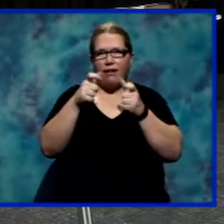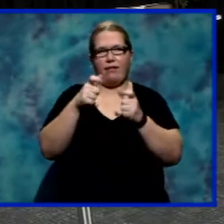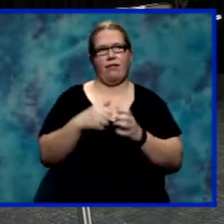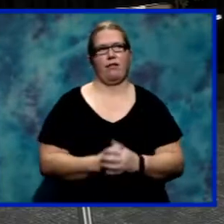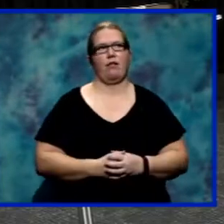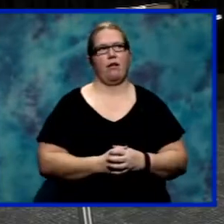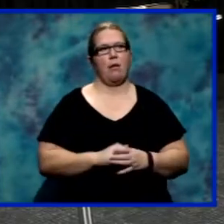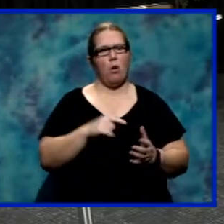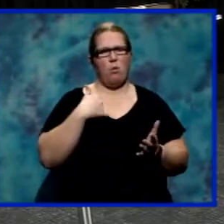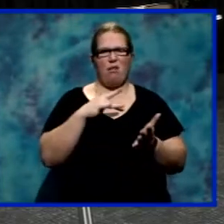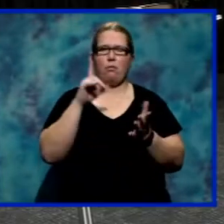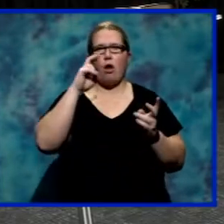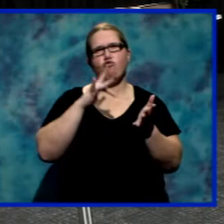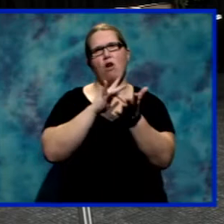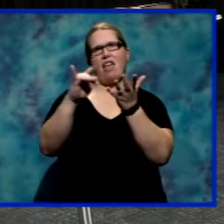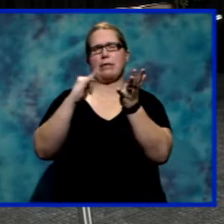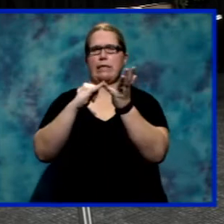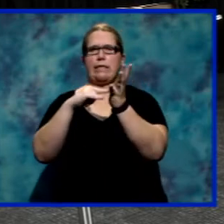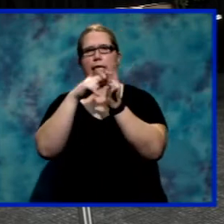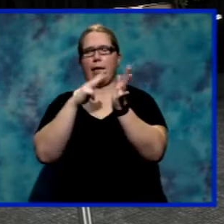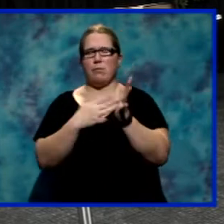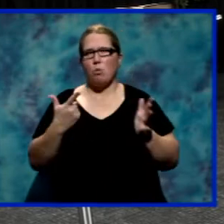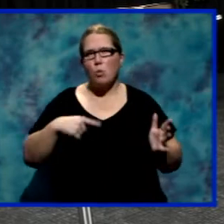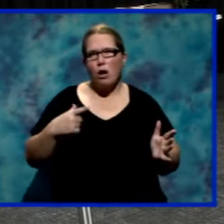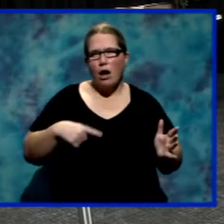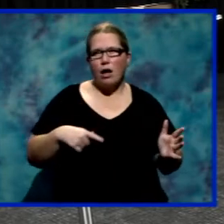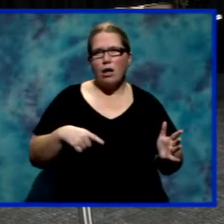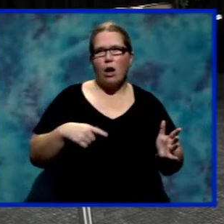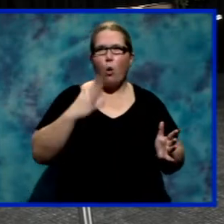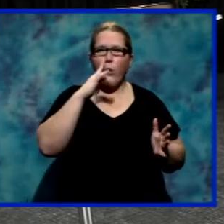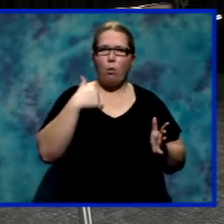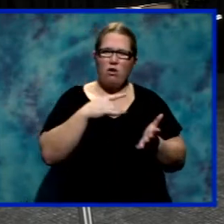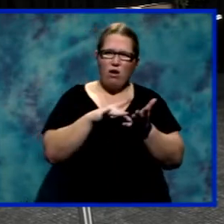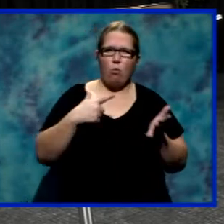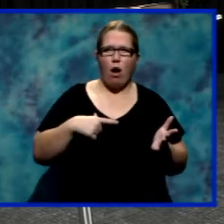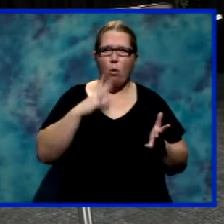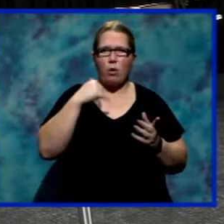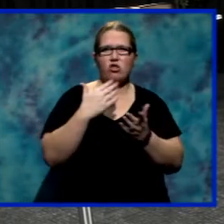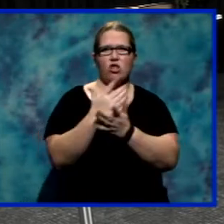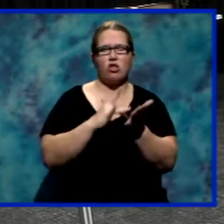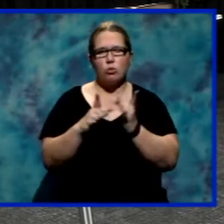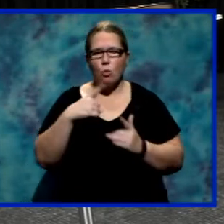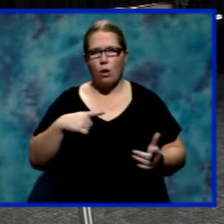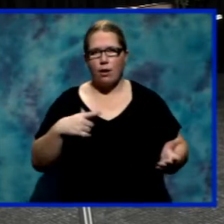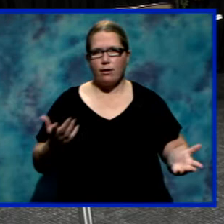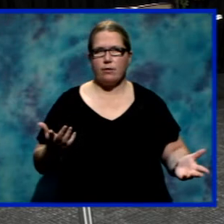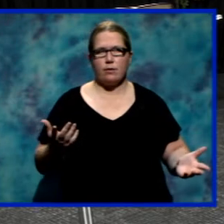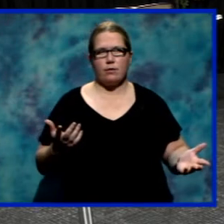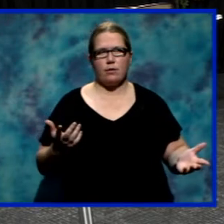run out of steam. And the reason we run out of steam when it comes to sharing Jesus is because what?